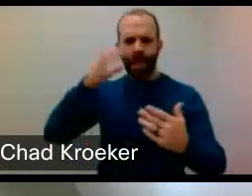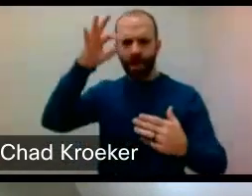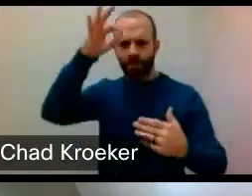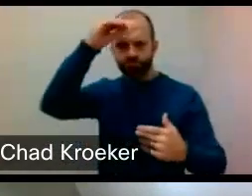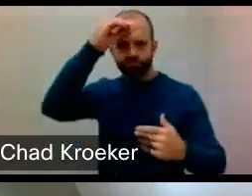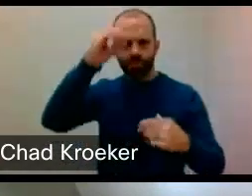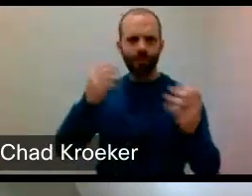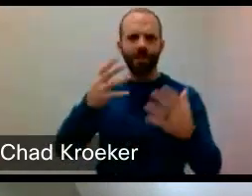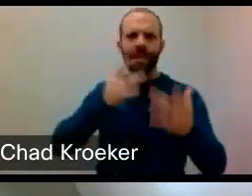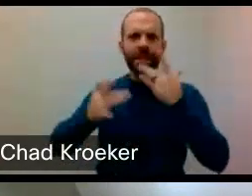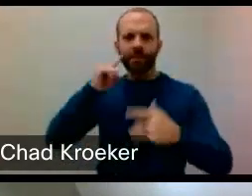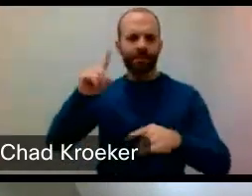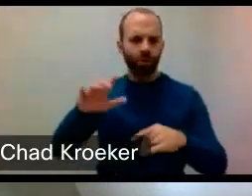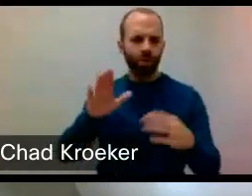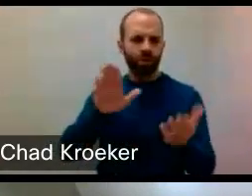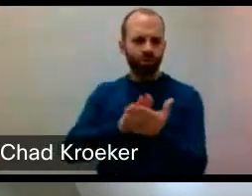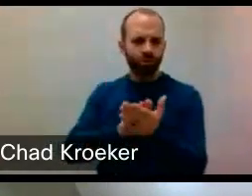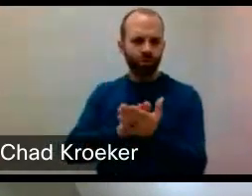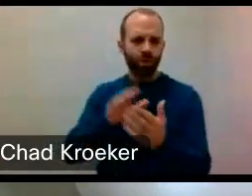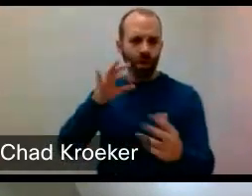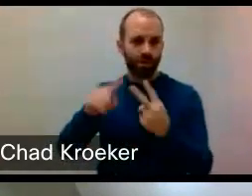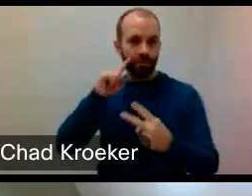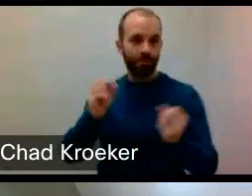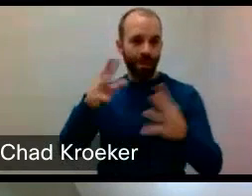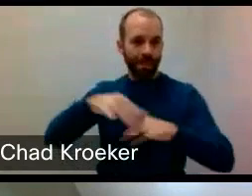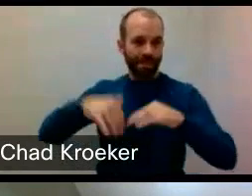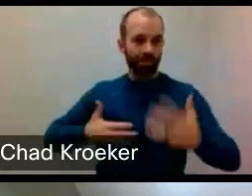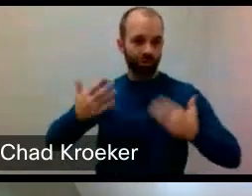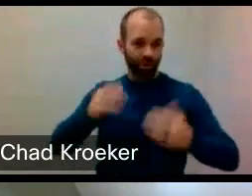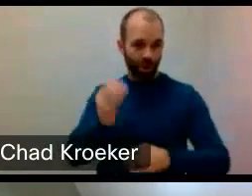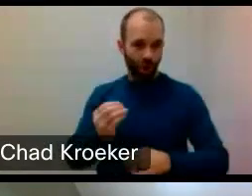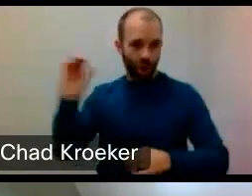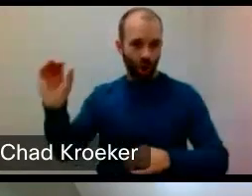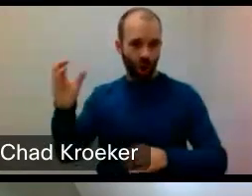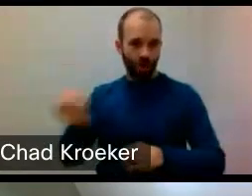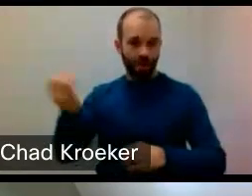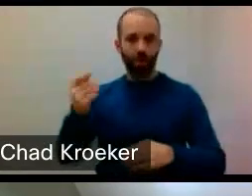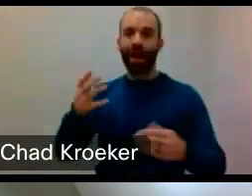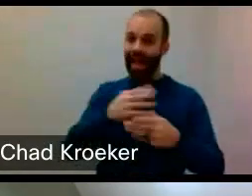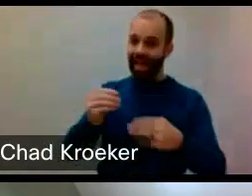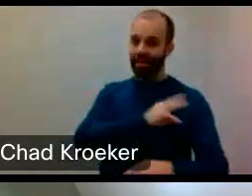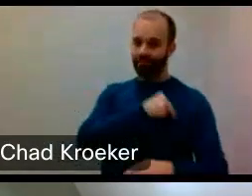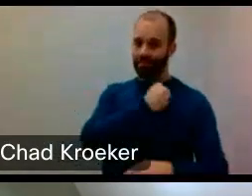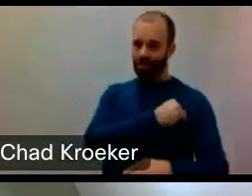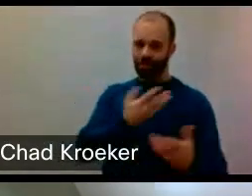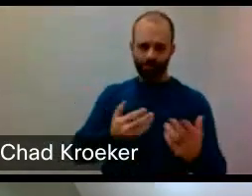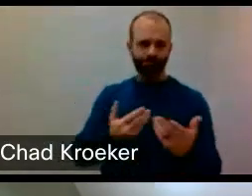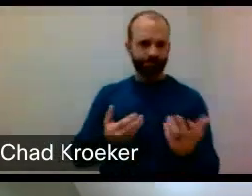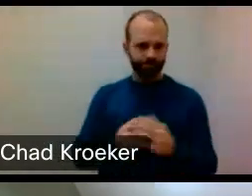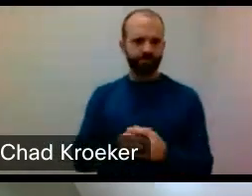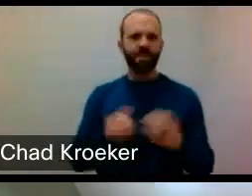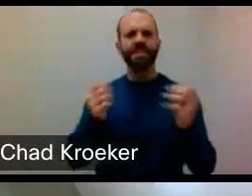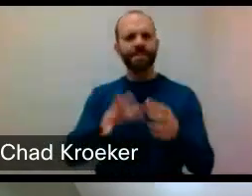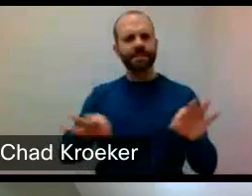schooling options were for Indigenous youth in many parts of Ontario, as well as in my province, Manitoba. This is significant because many